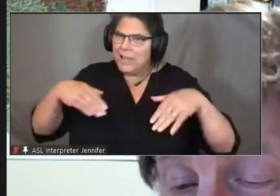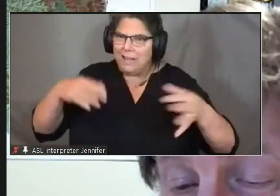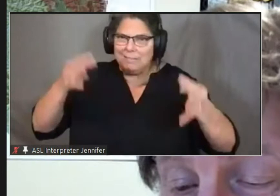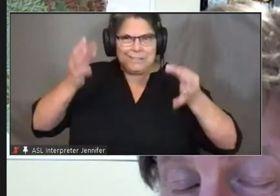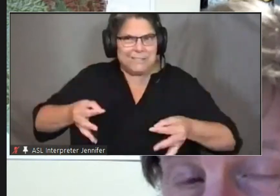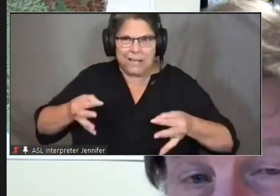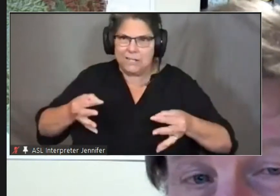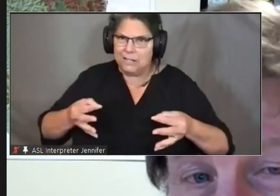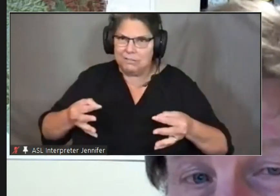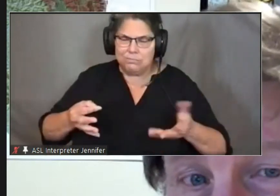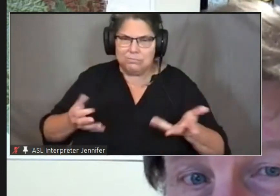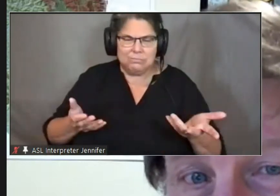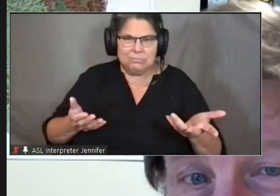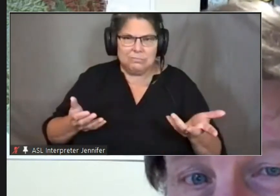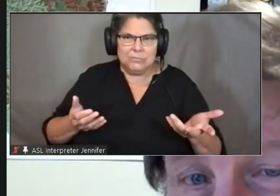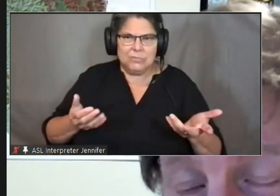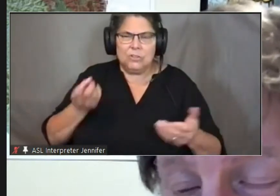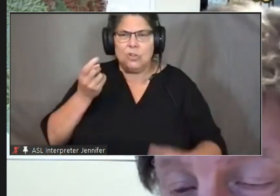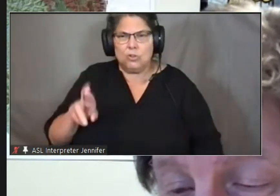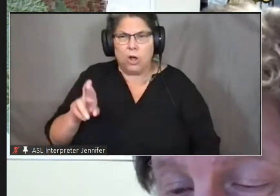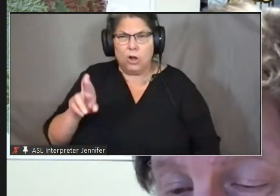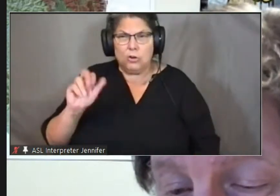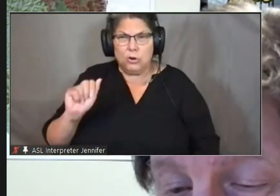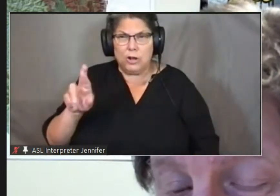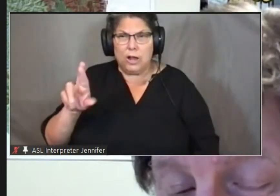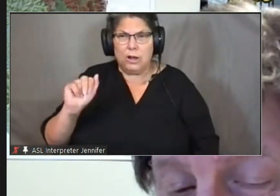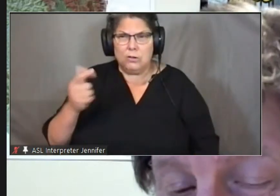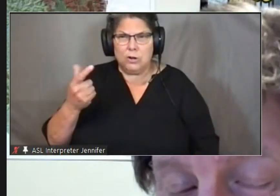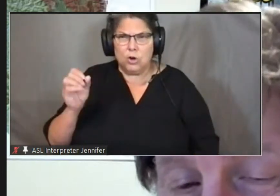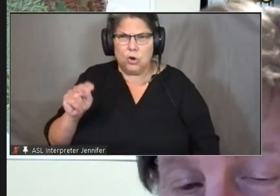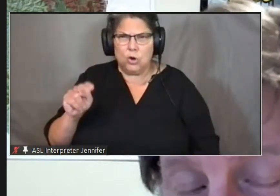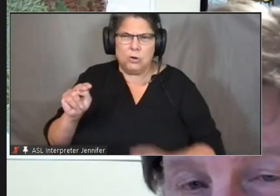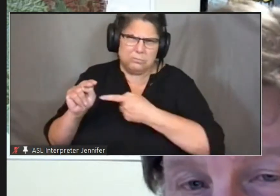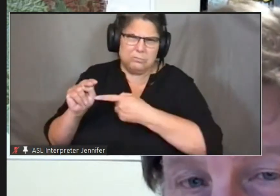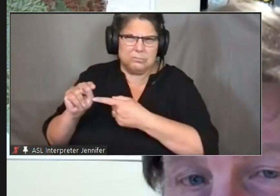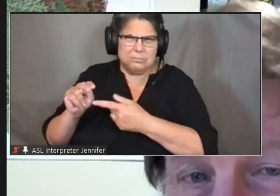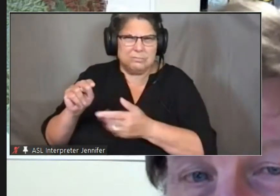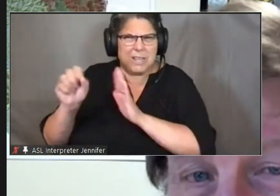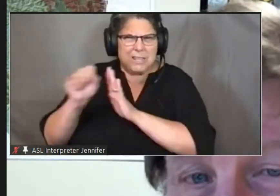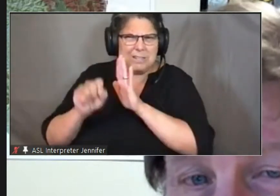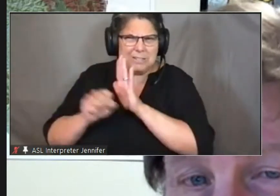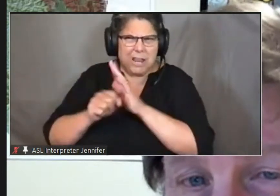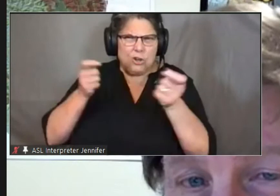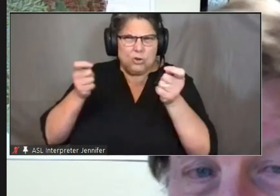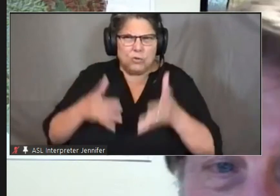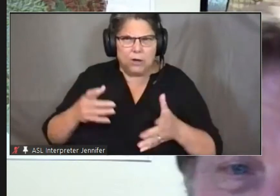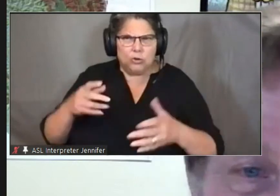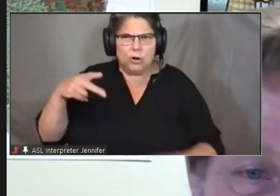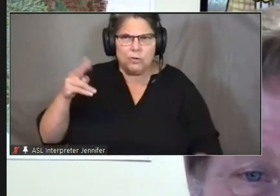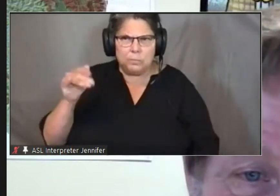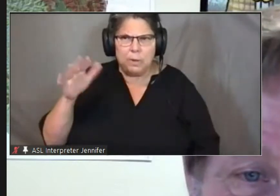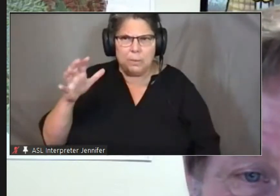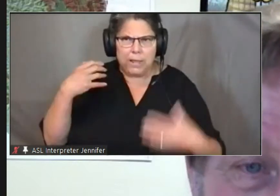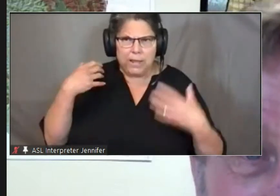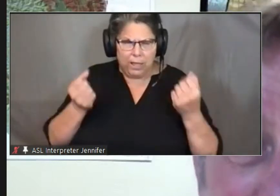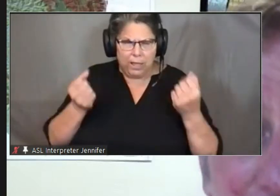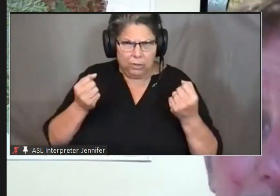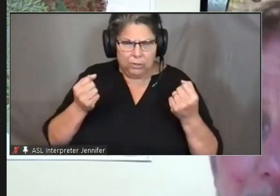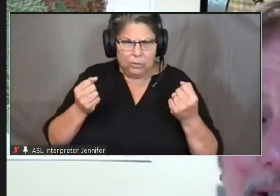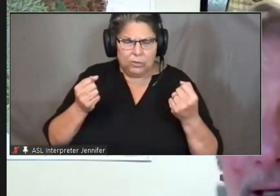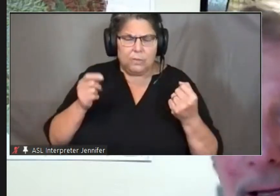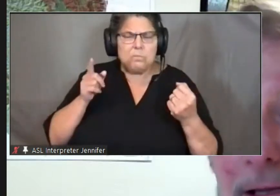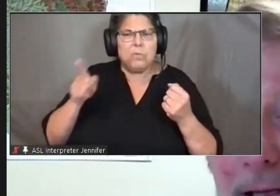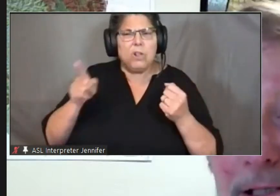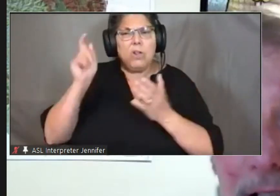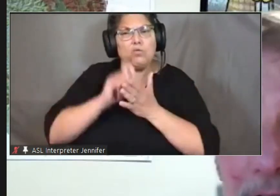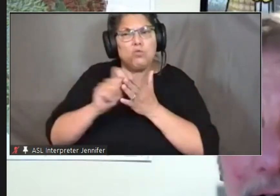Dr. Aragon, who's our state director of public health, Even as he wrote these up,